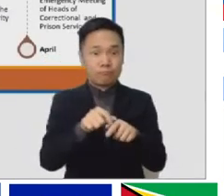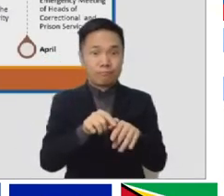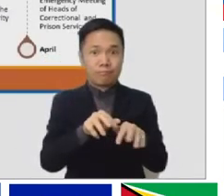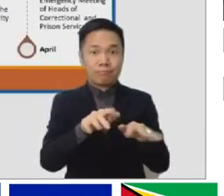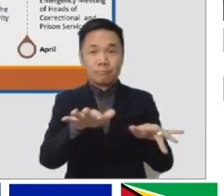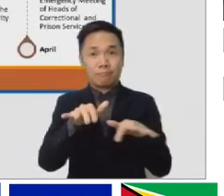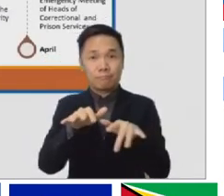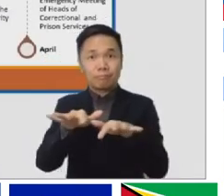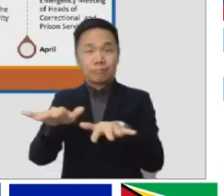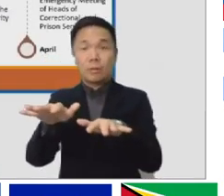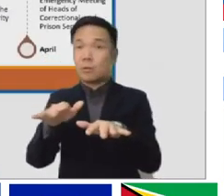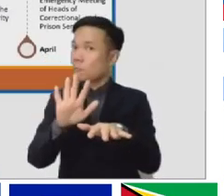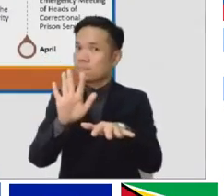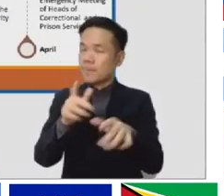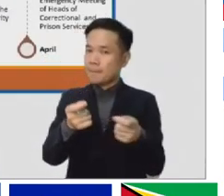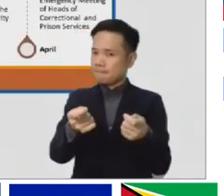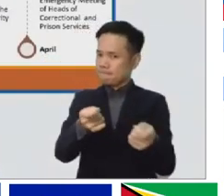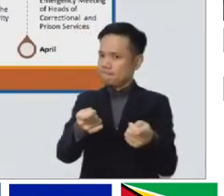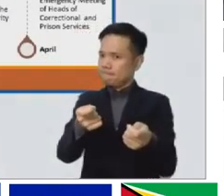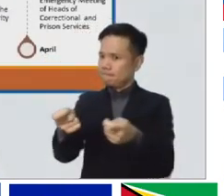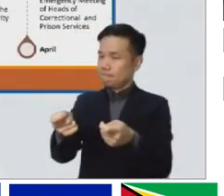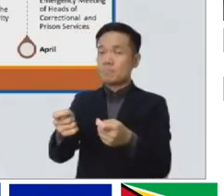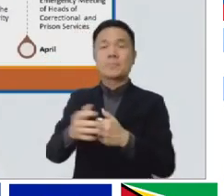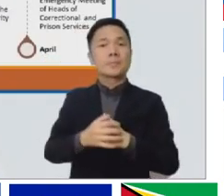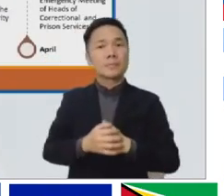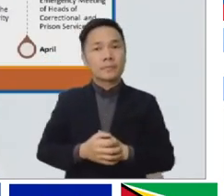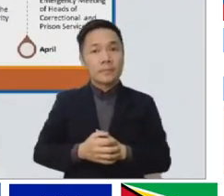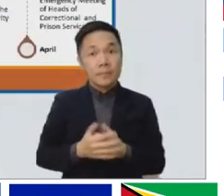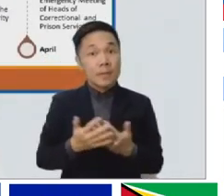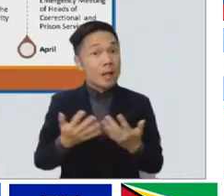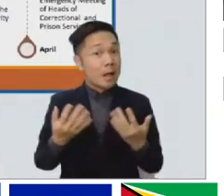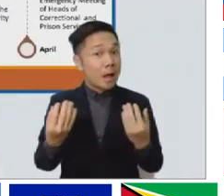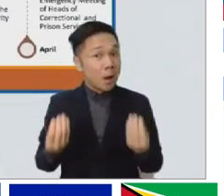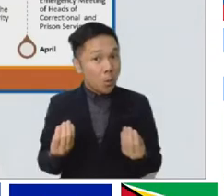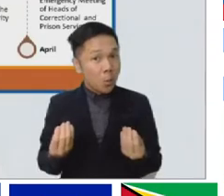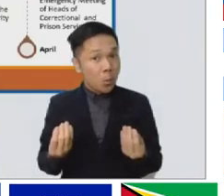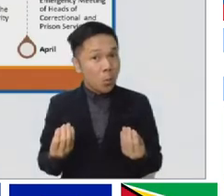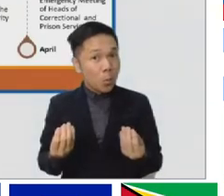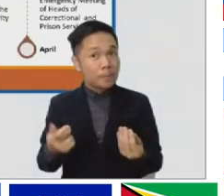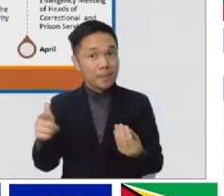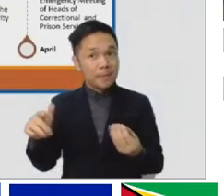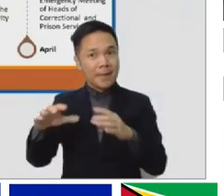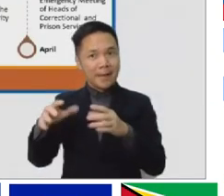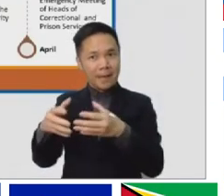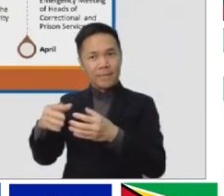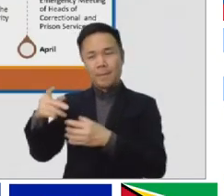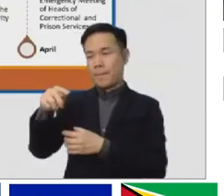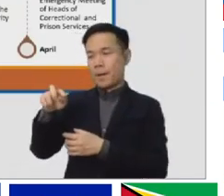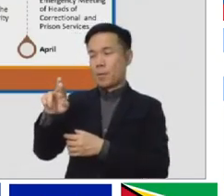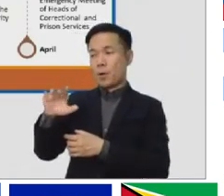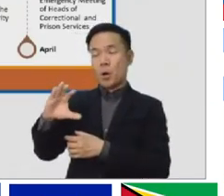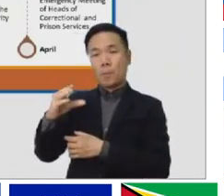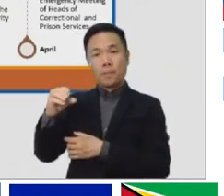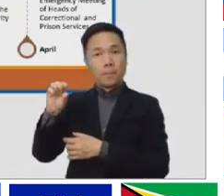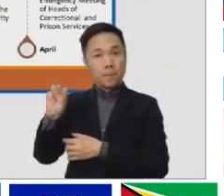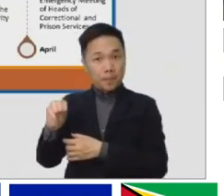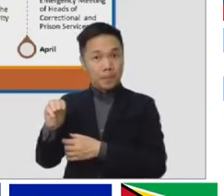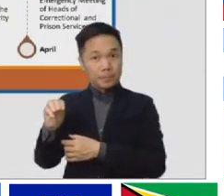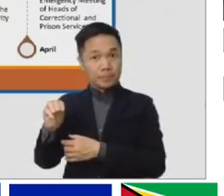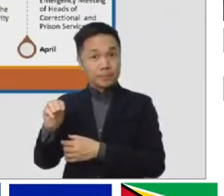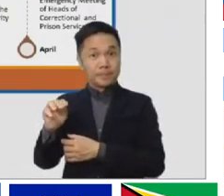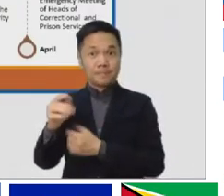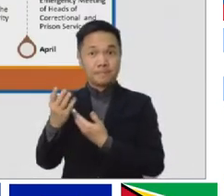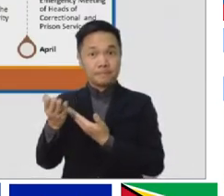And we've done this all within the ambit of the security cluster of CARICOM. Ms. Riley would have referred to this as